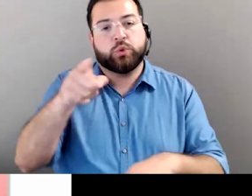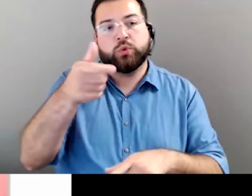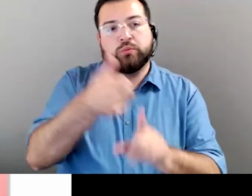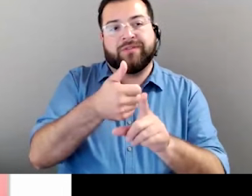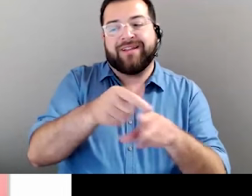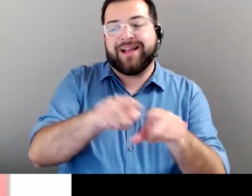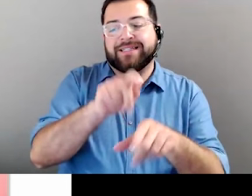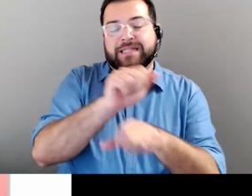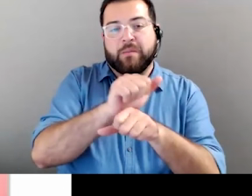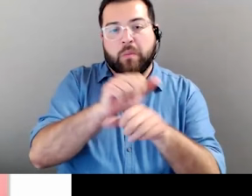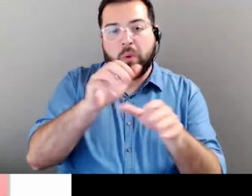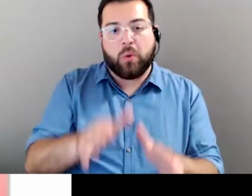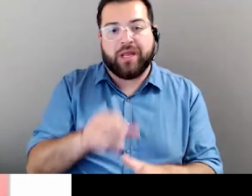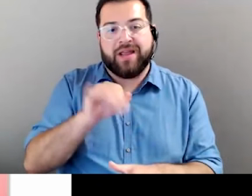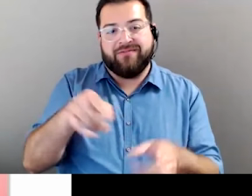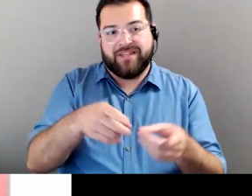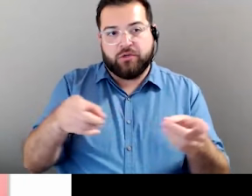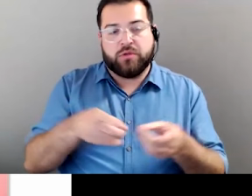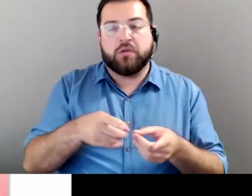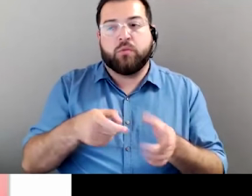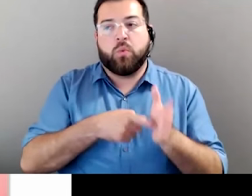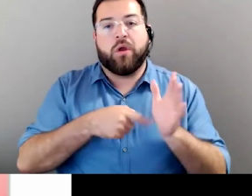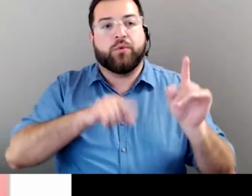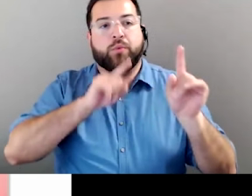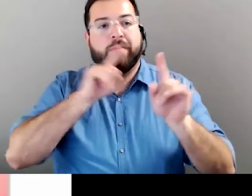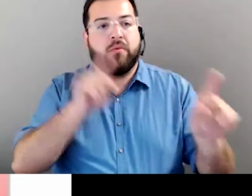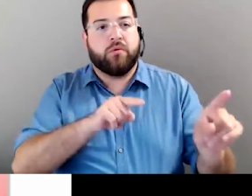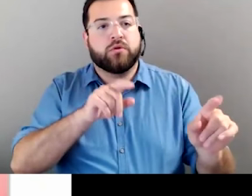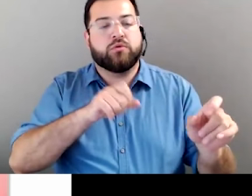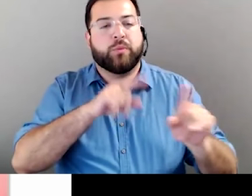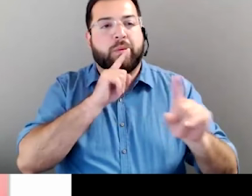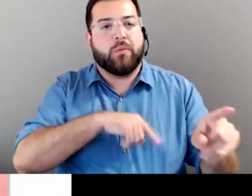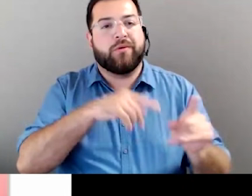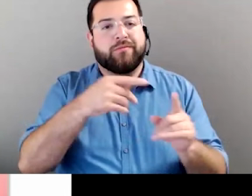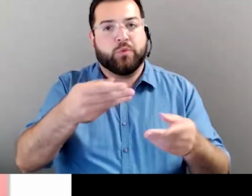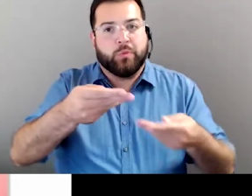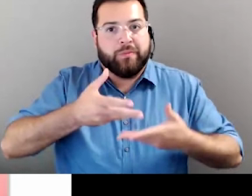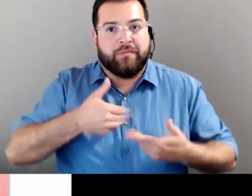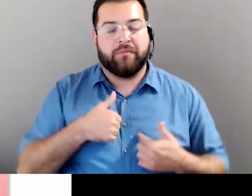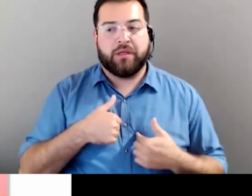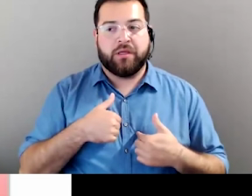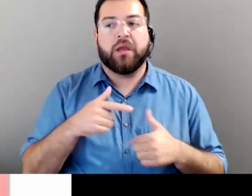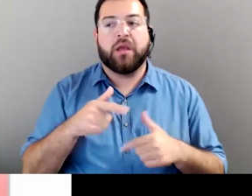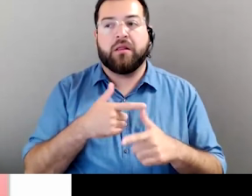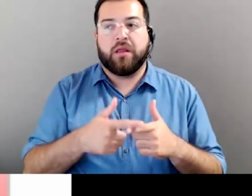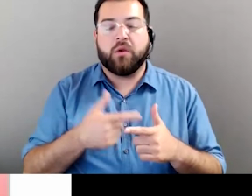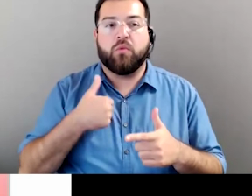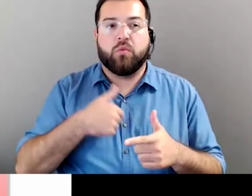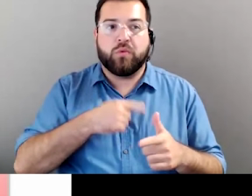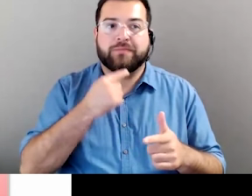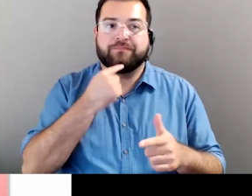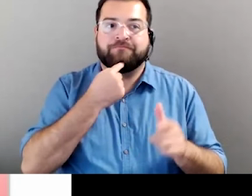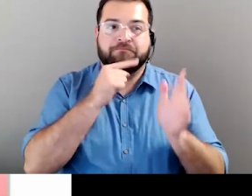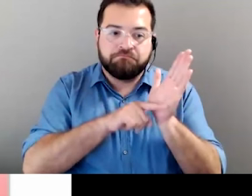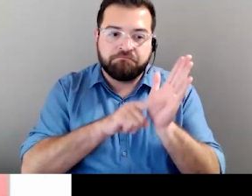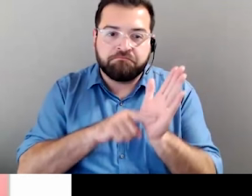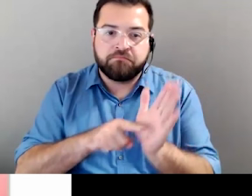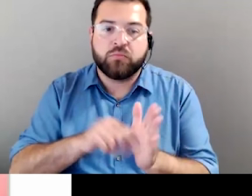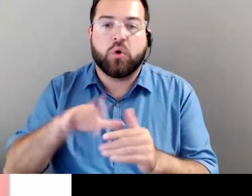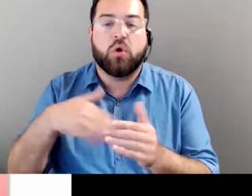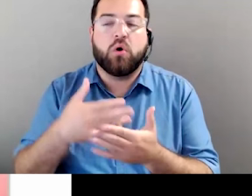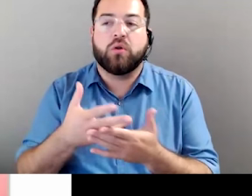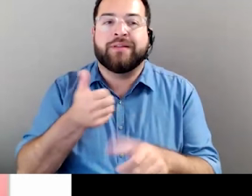the district takes complaints of sexual misconduct very seriously. And we do look into the allegations that are being alleged.